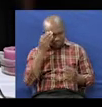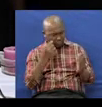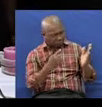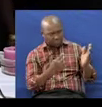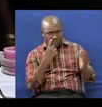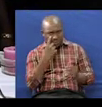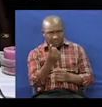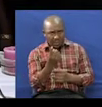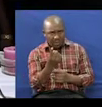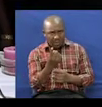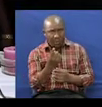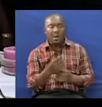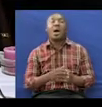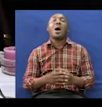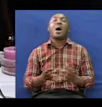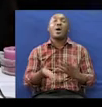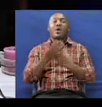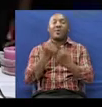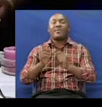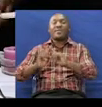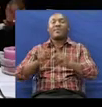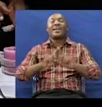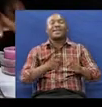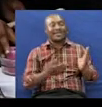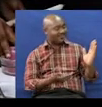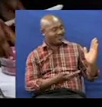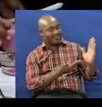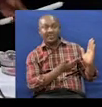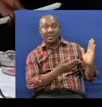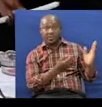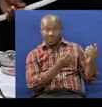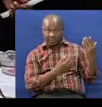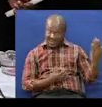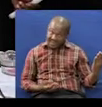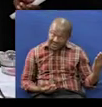you. We have different types of candle. We have candle of this type.